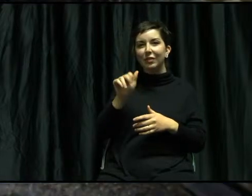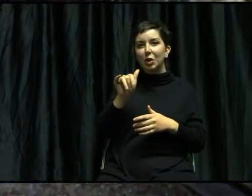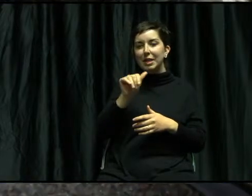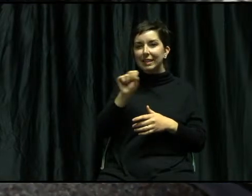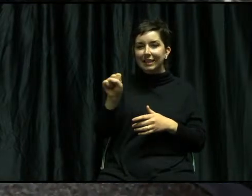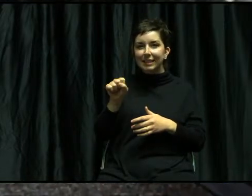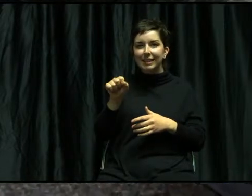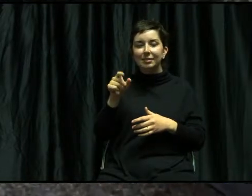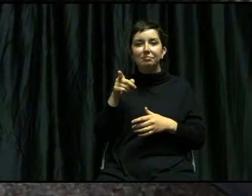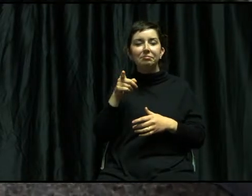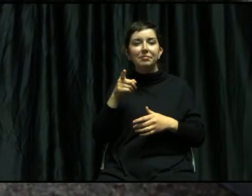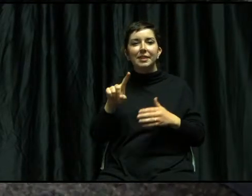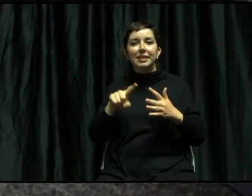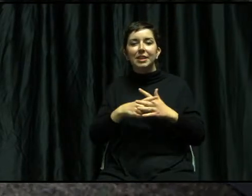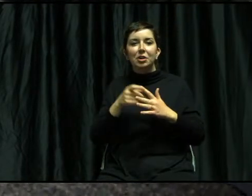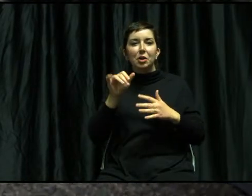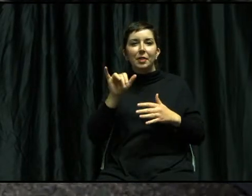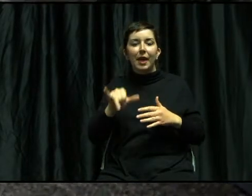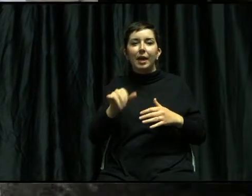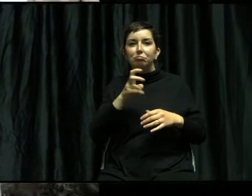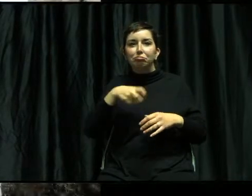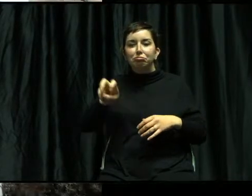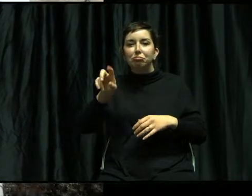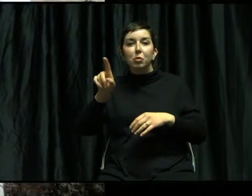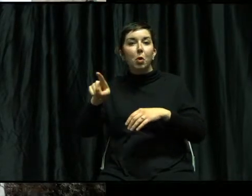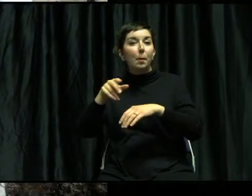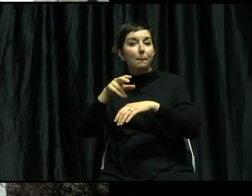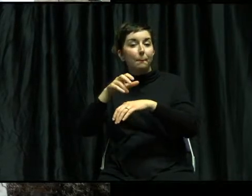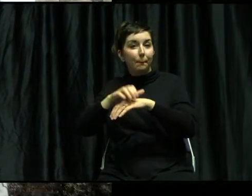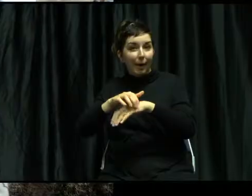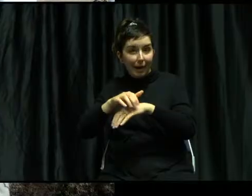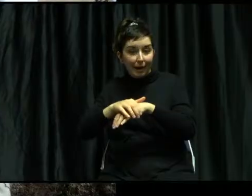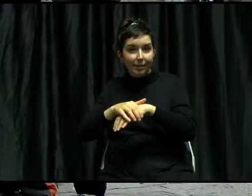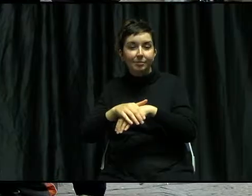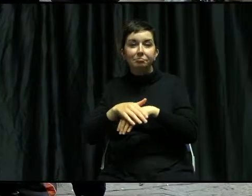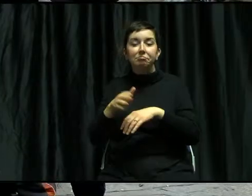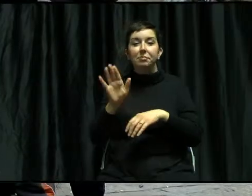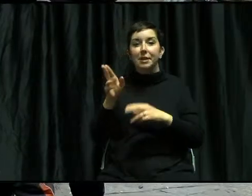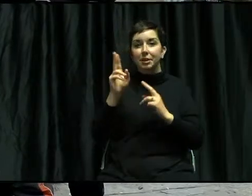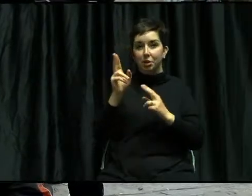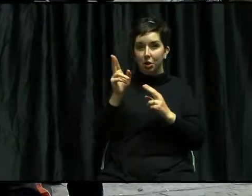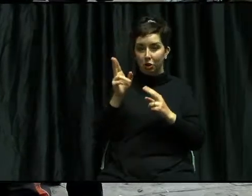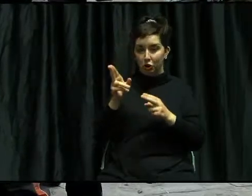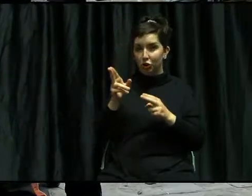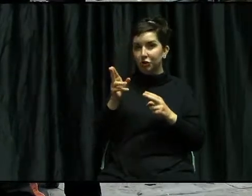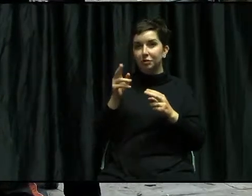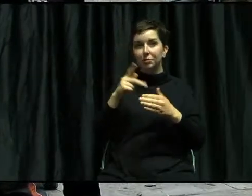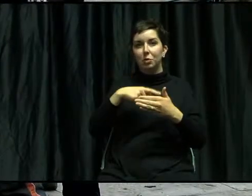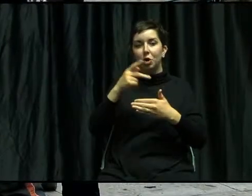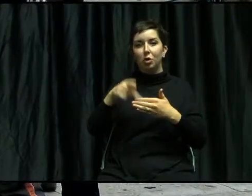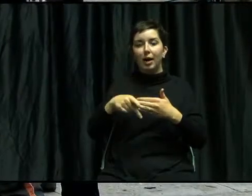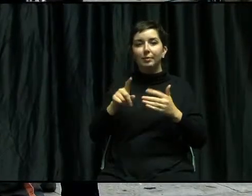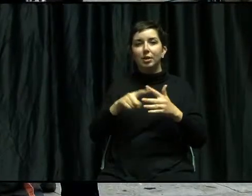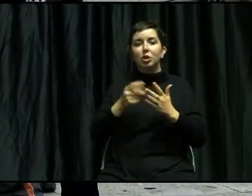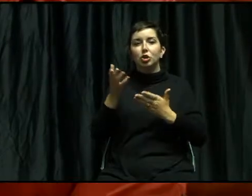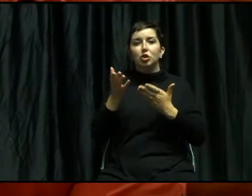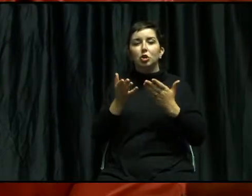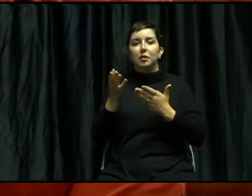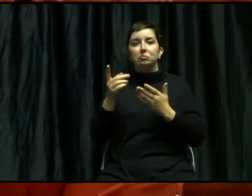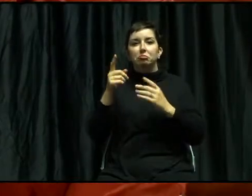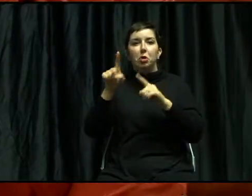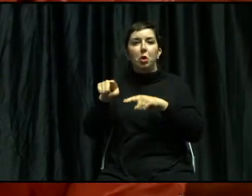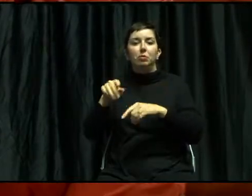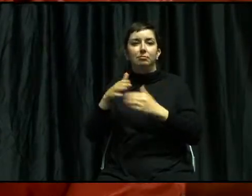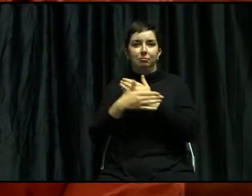Dead Poets Tour study abroad trip to Britain, and as honors program director, organized a service expedition to Nepal. We'd